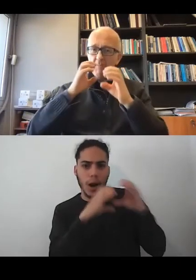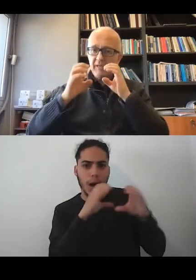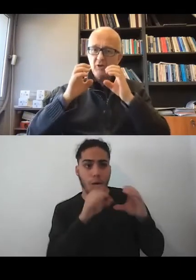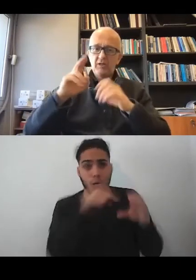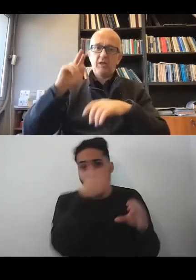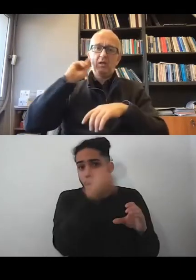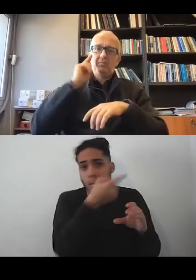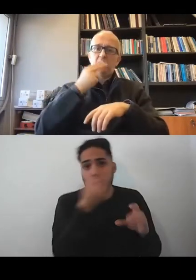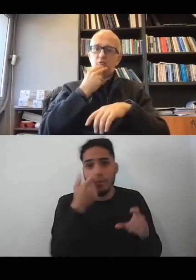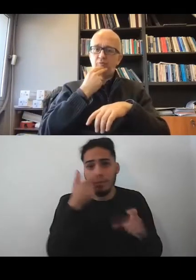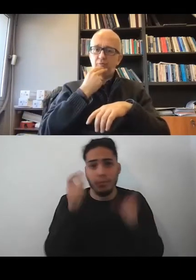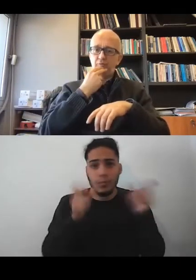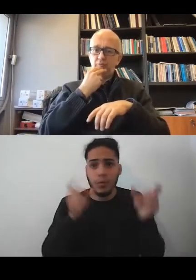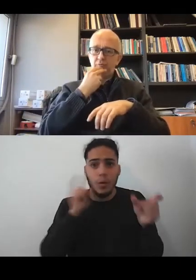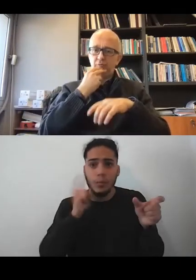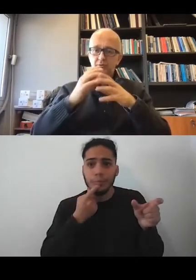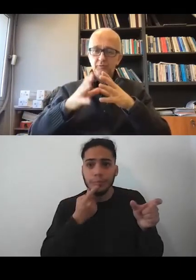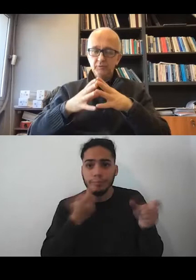people.